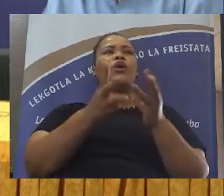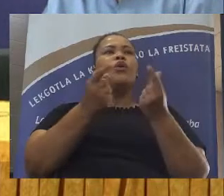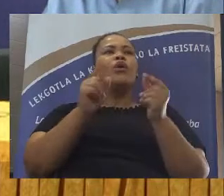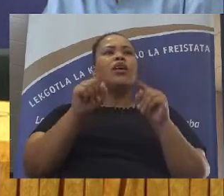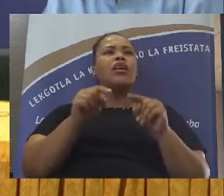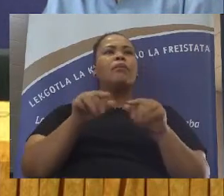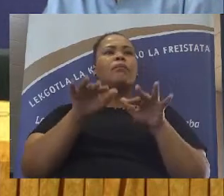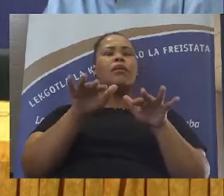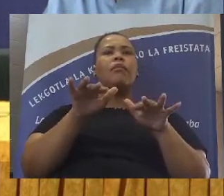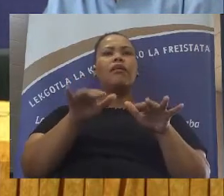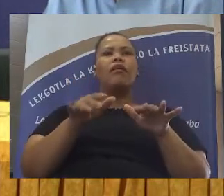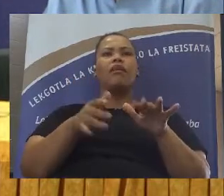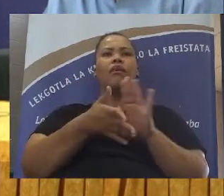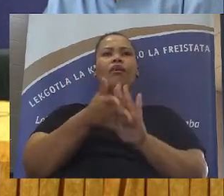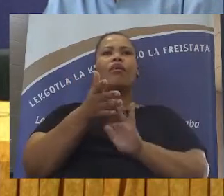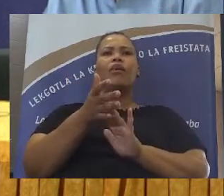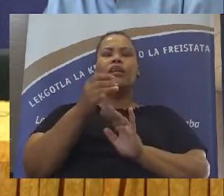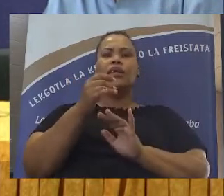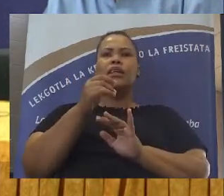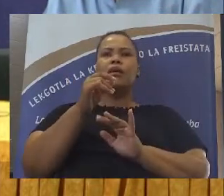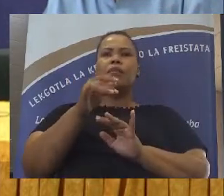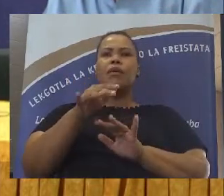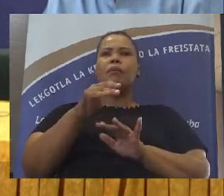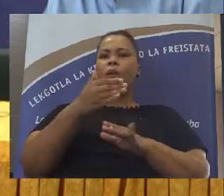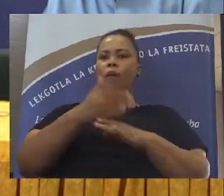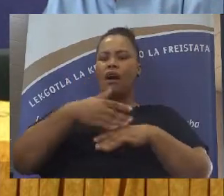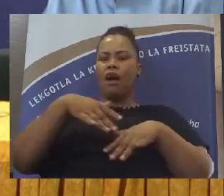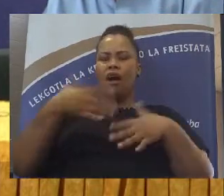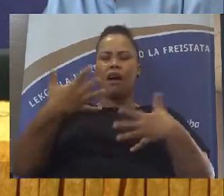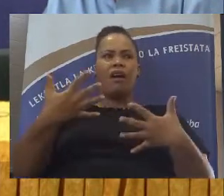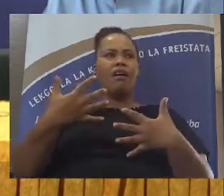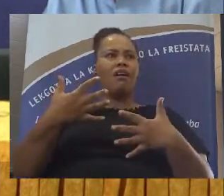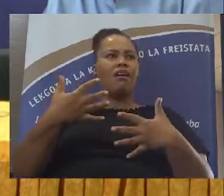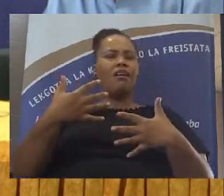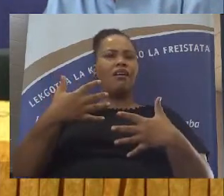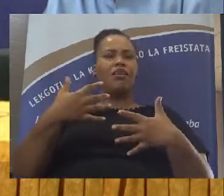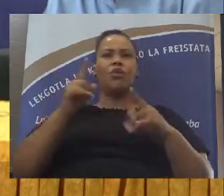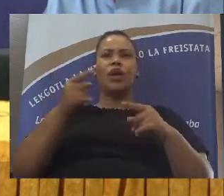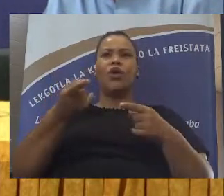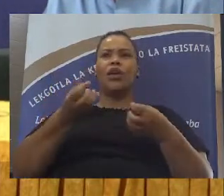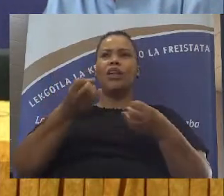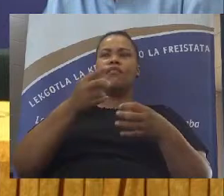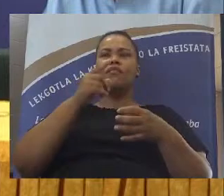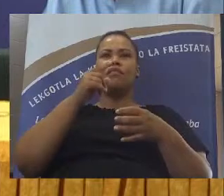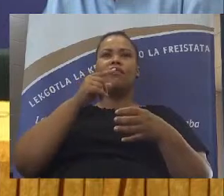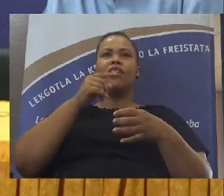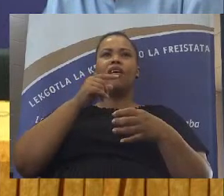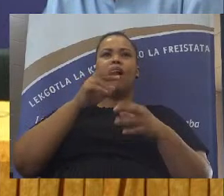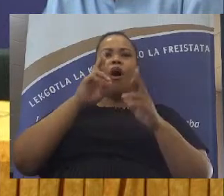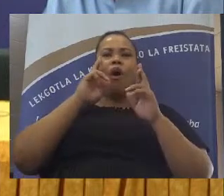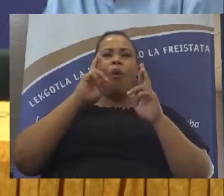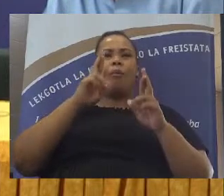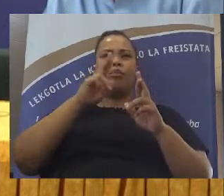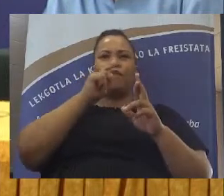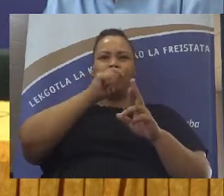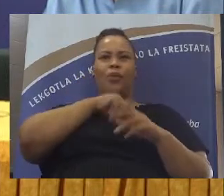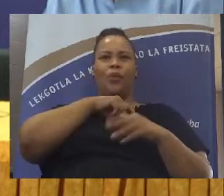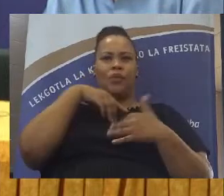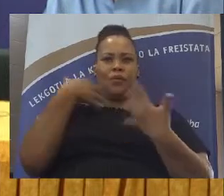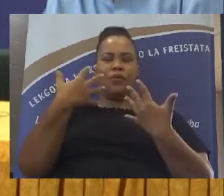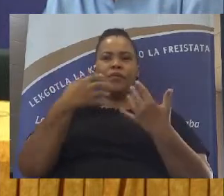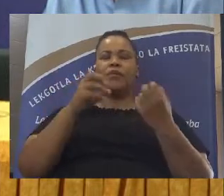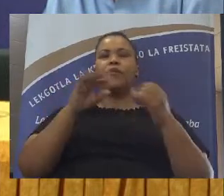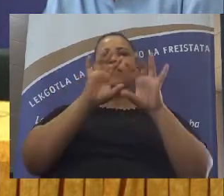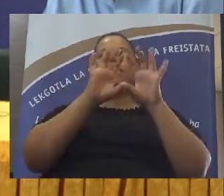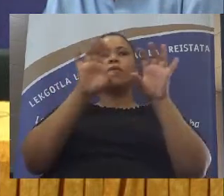give false hope to people that are desperate and unemployed. That is it's unacceptable. So in terms of the certificates